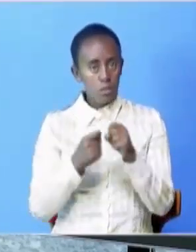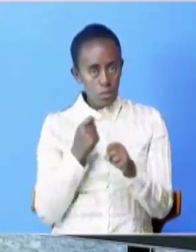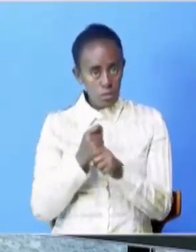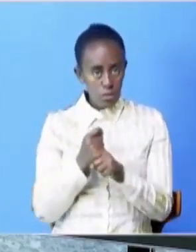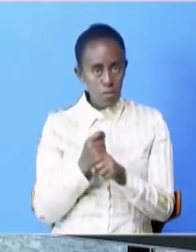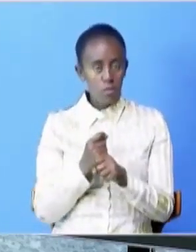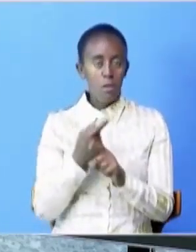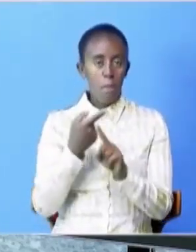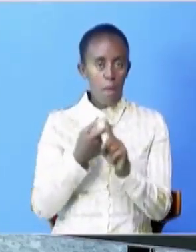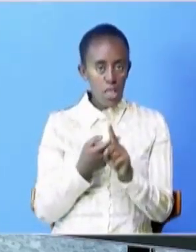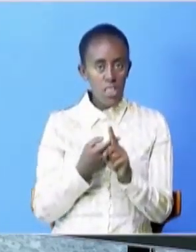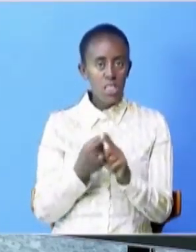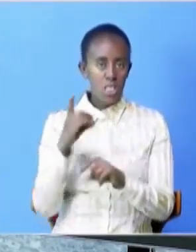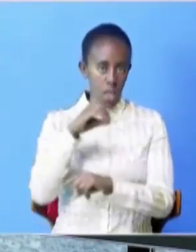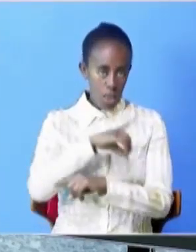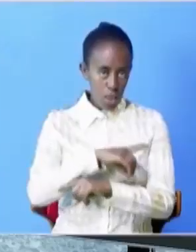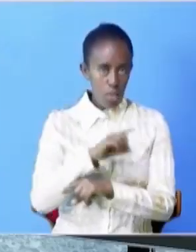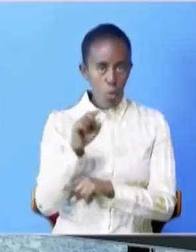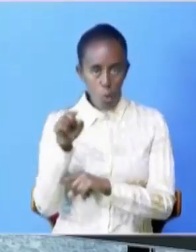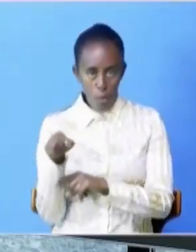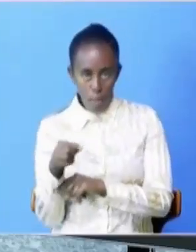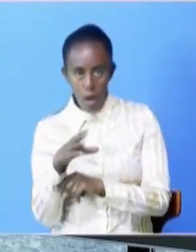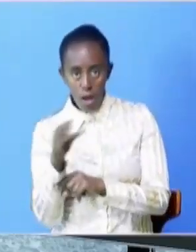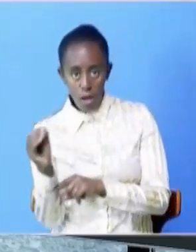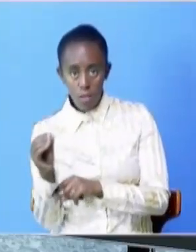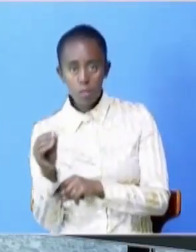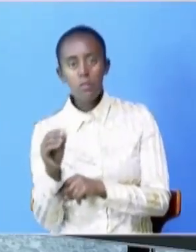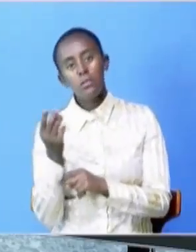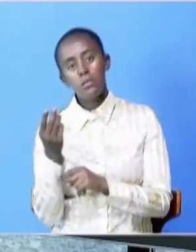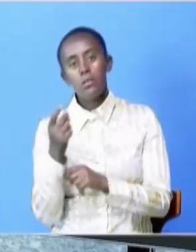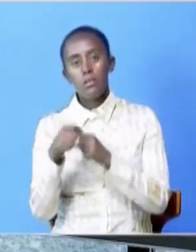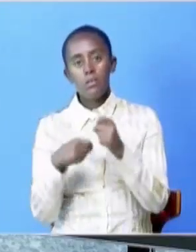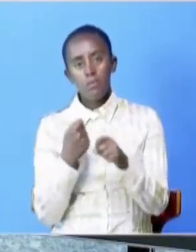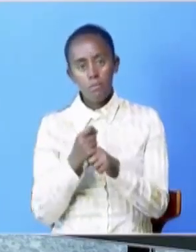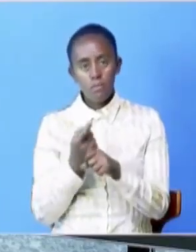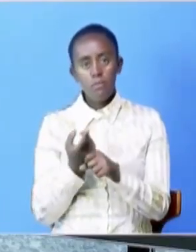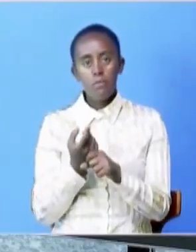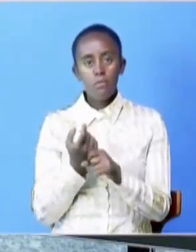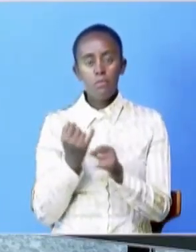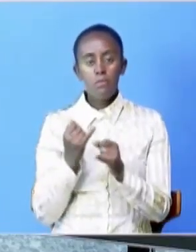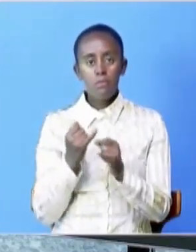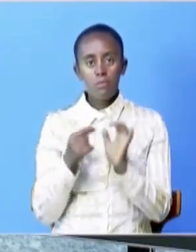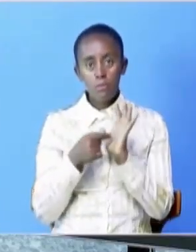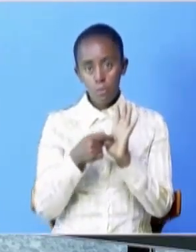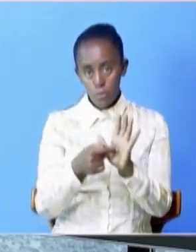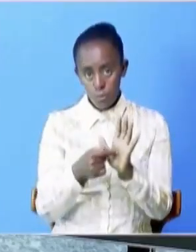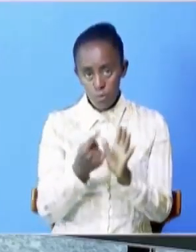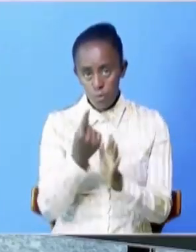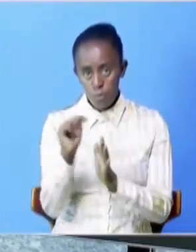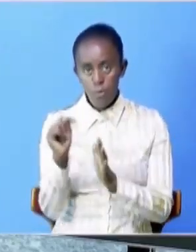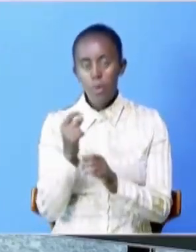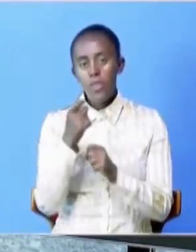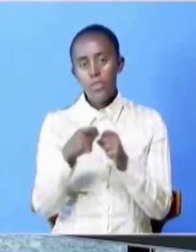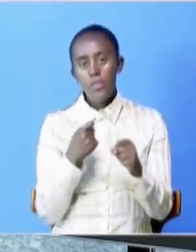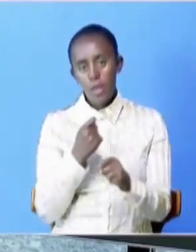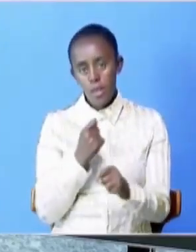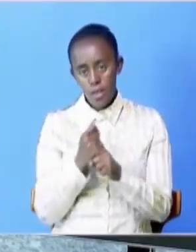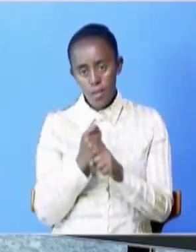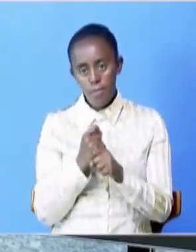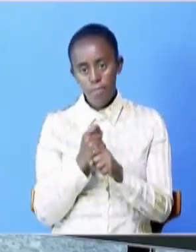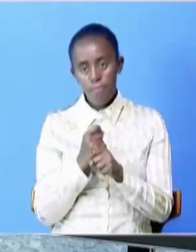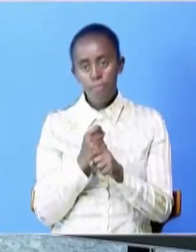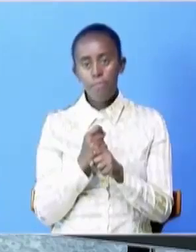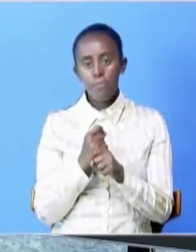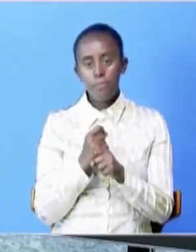have the day of the month, and we use comma. After that, we showed the year